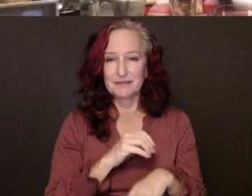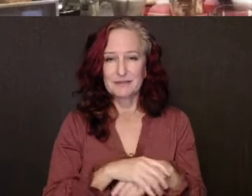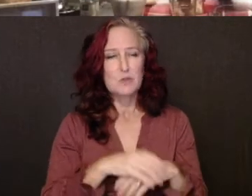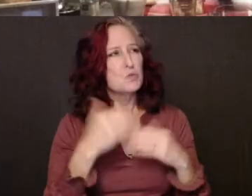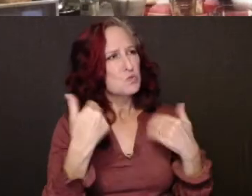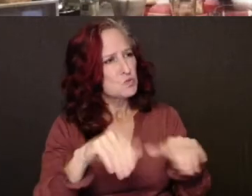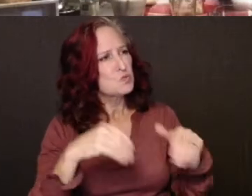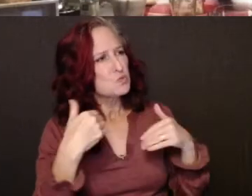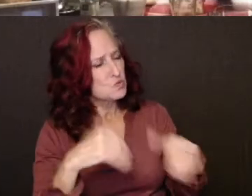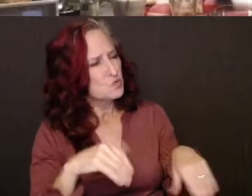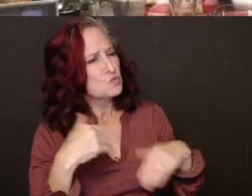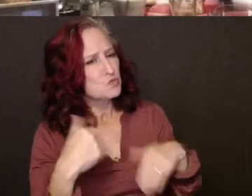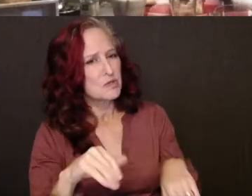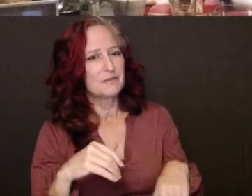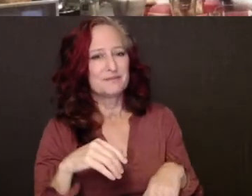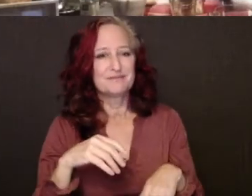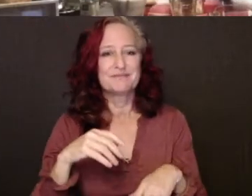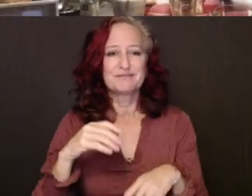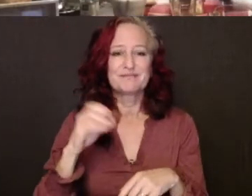that?